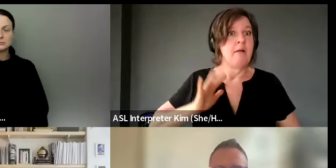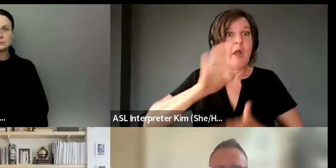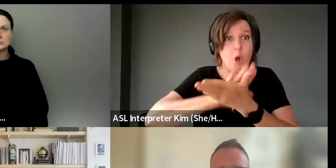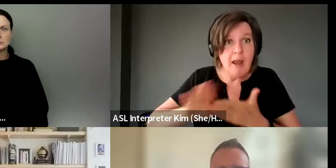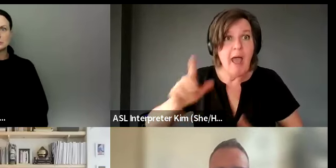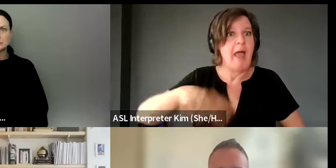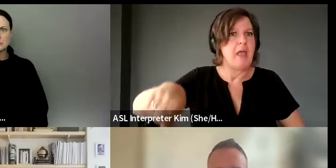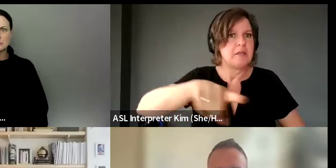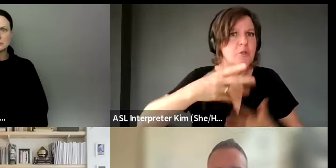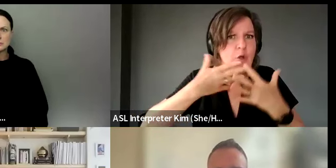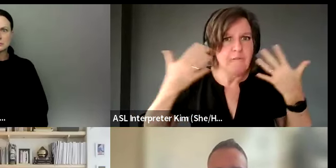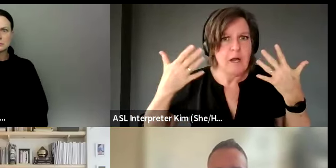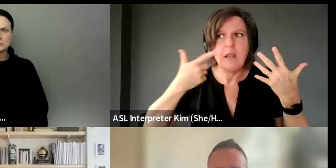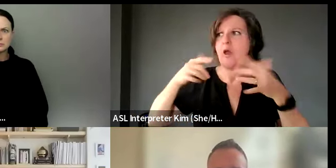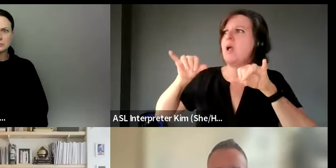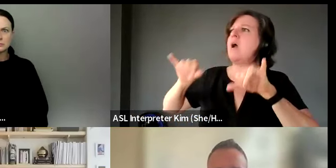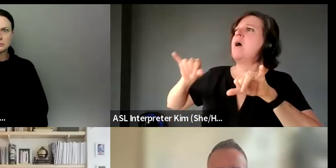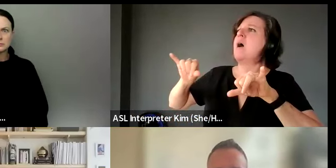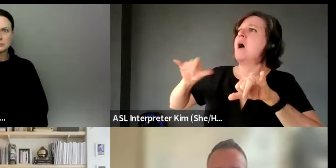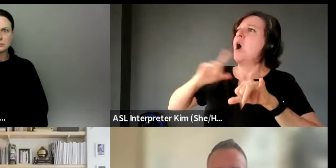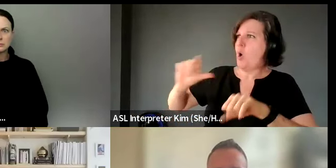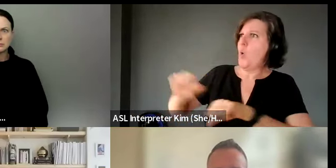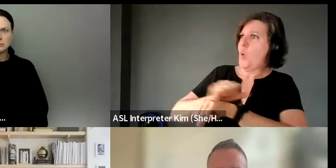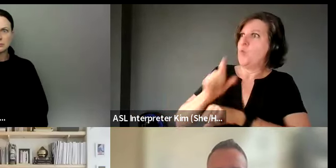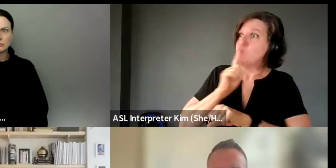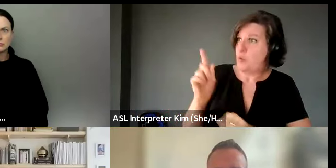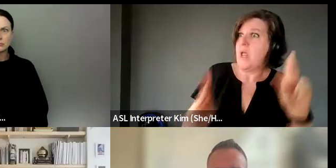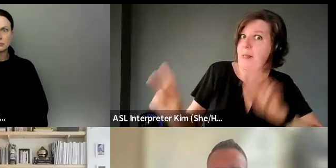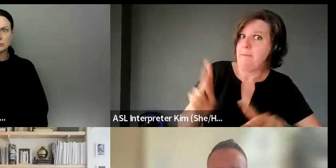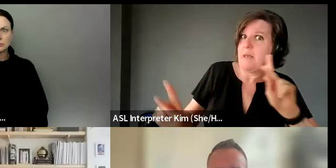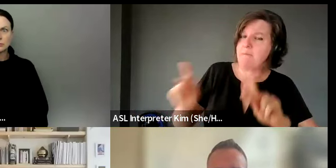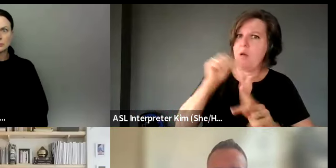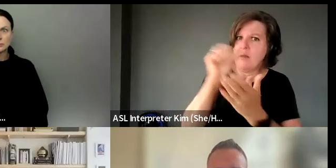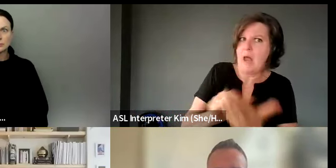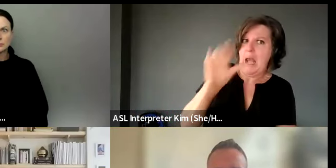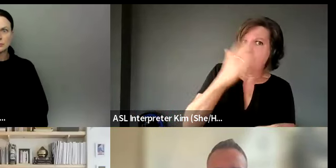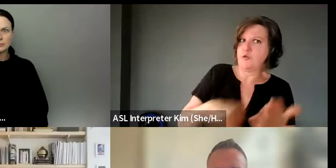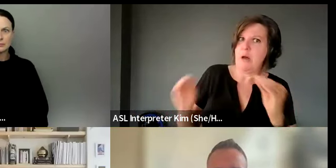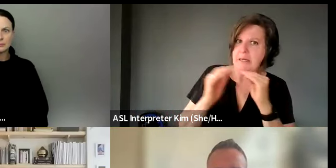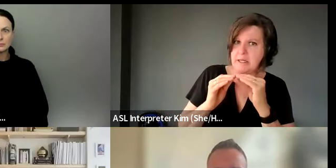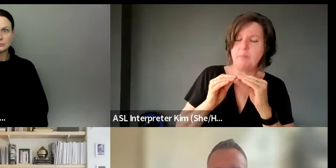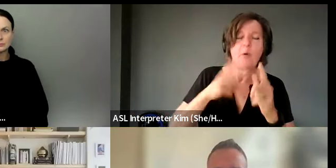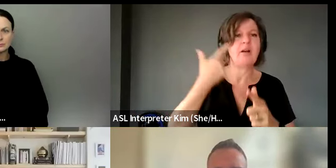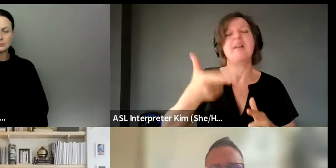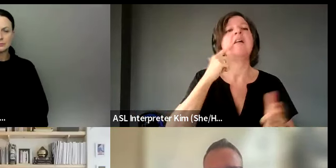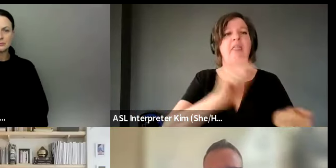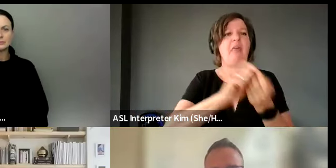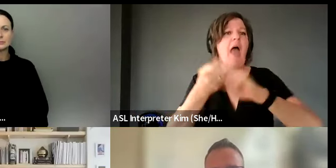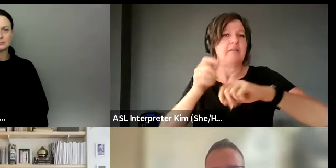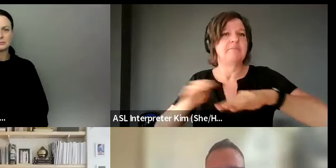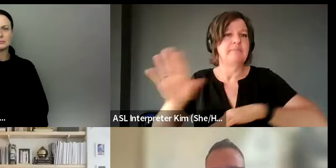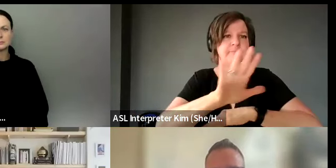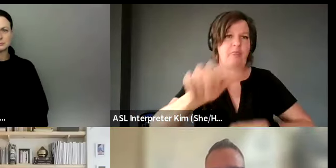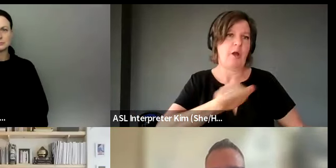like, and then they're like, oh, wow, these are real people, you know, it's not abstract anymore. And I think that changes attitudes. And that's